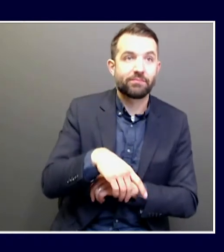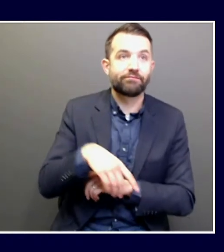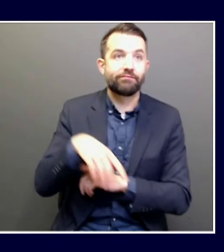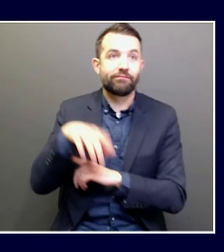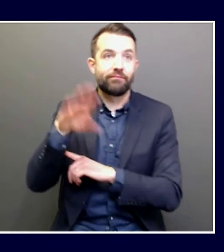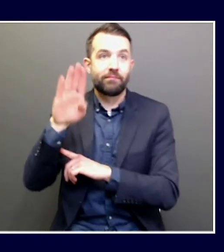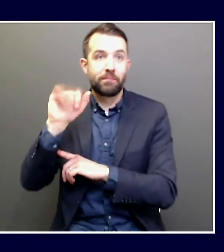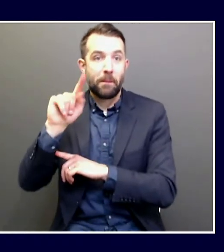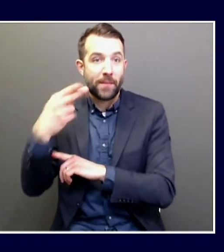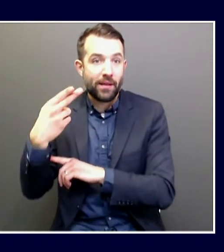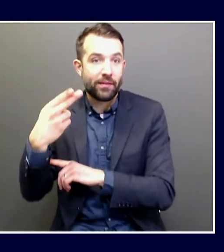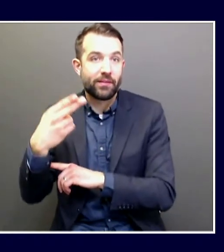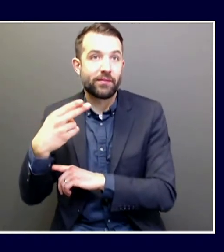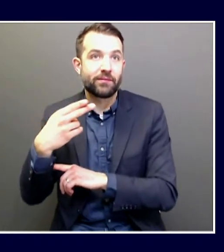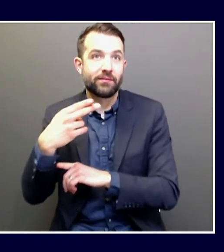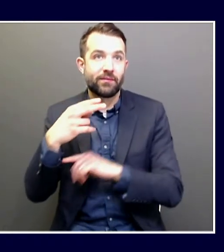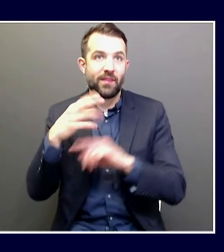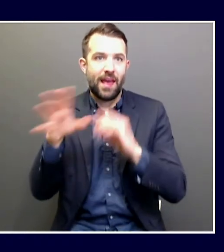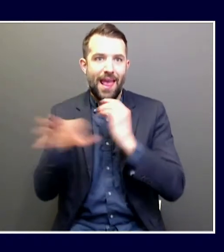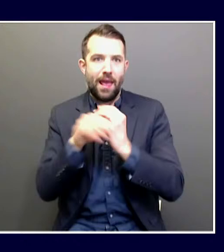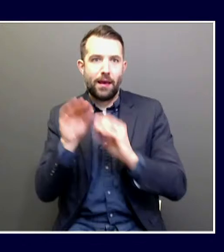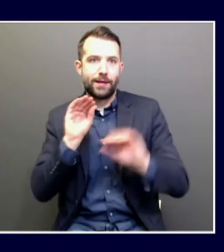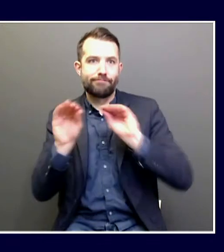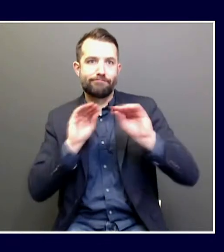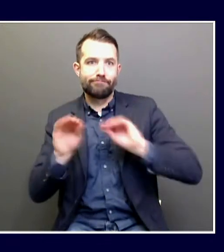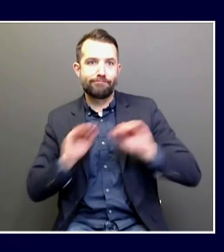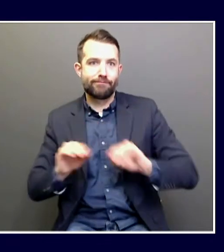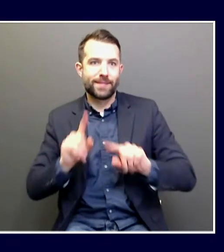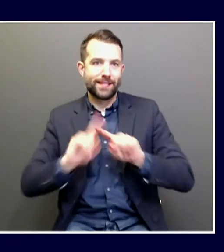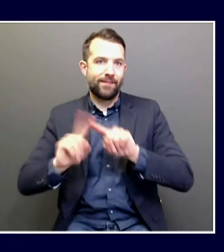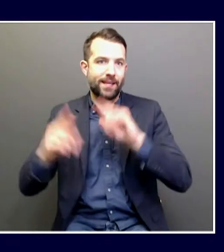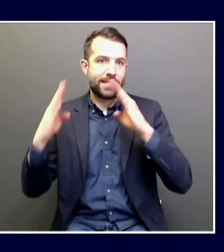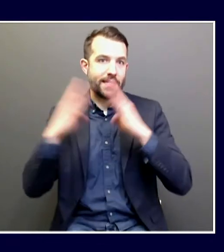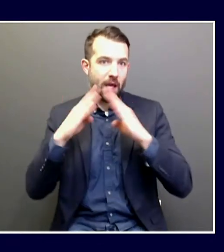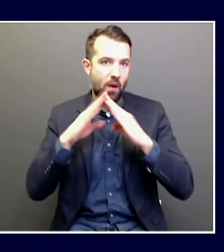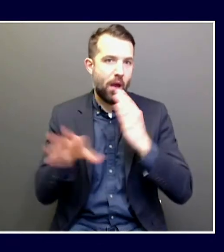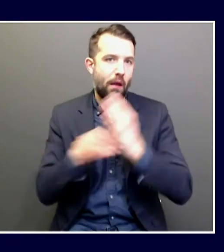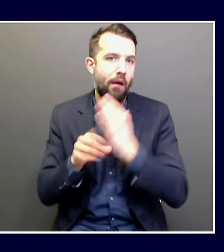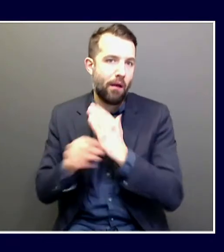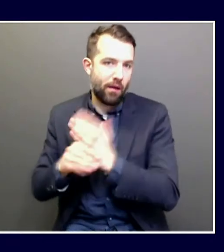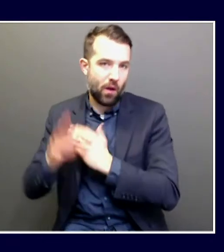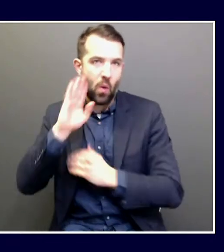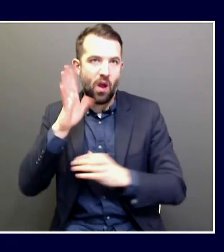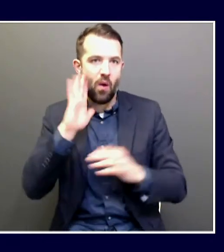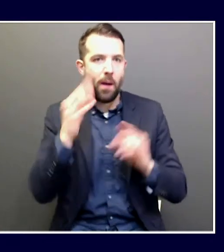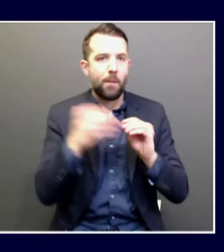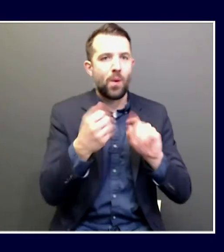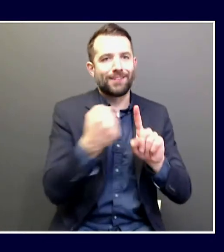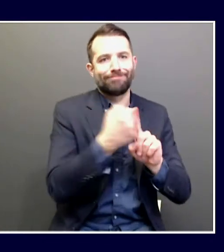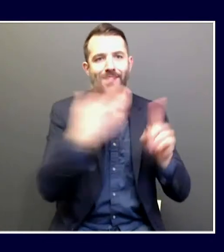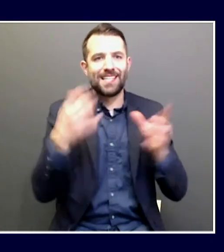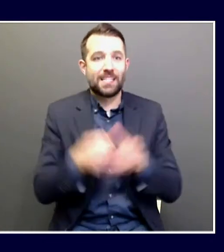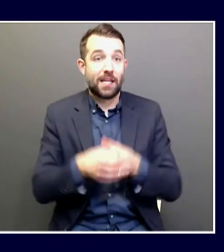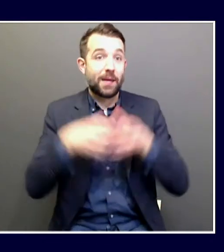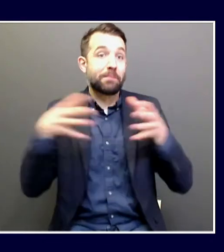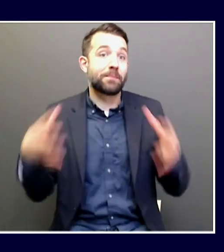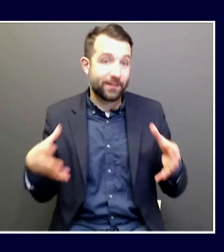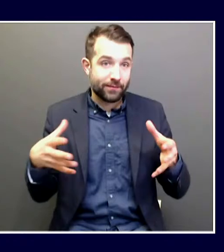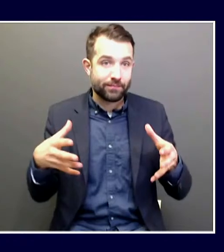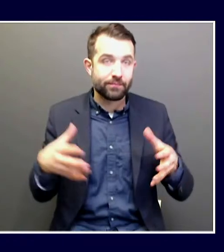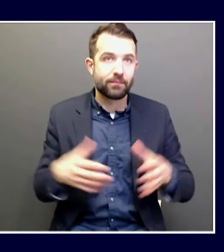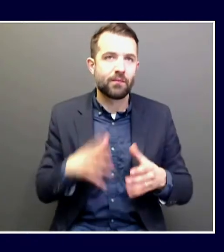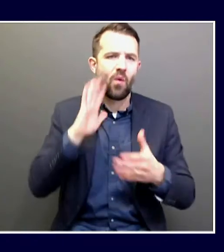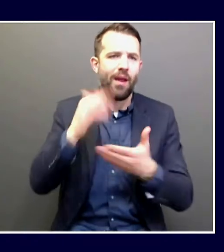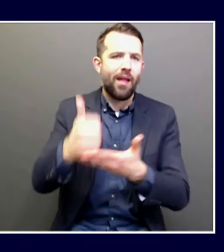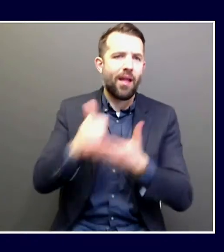thereafter. How will this expansion help us understand what's going on in the pandemic? Well, first, as I